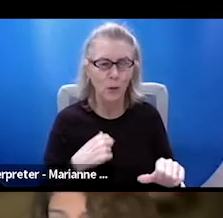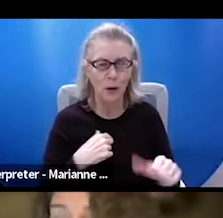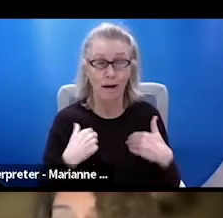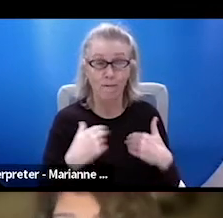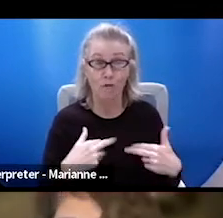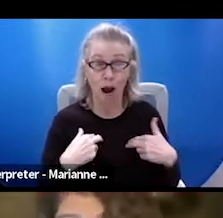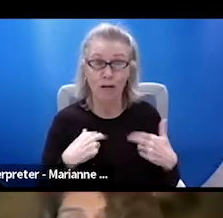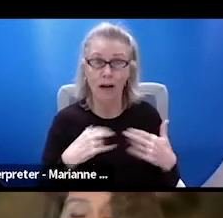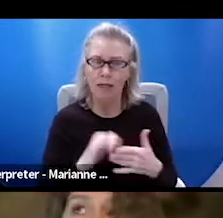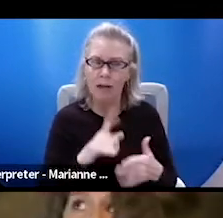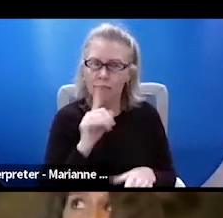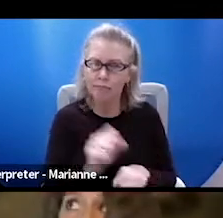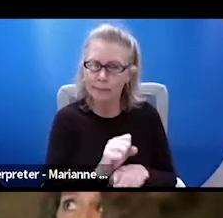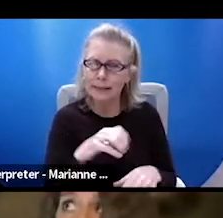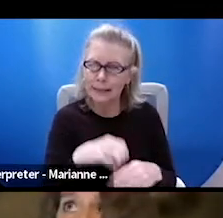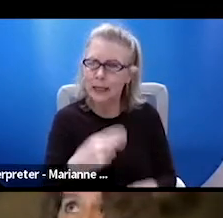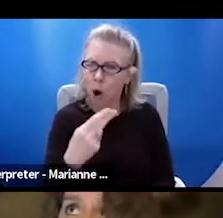in a home,